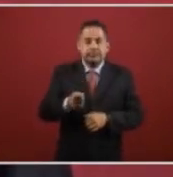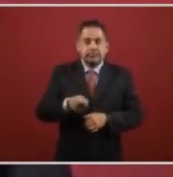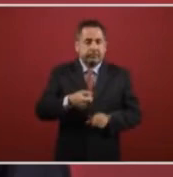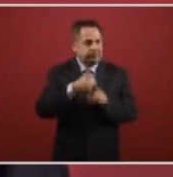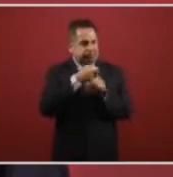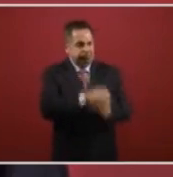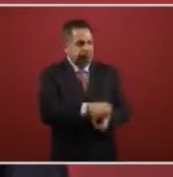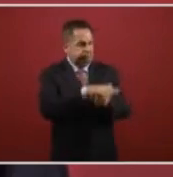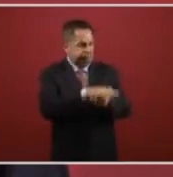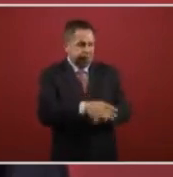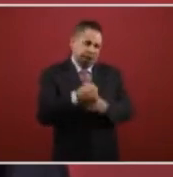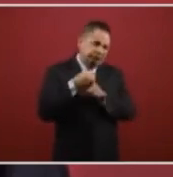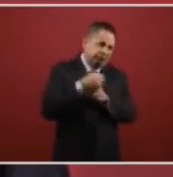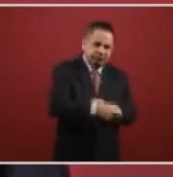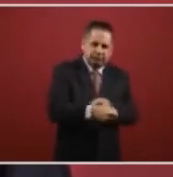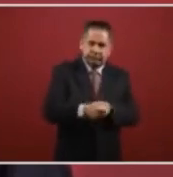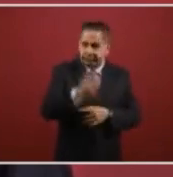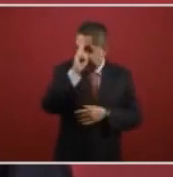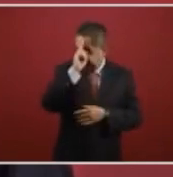to repress.